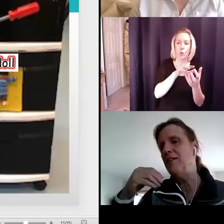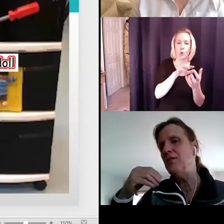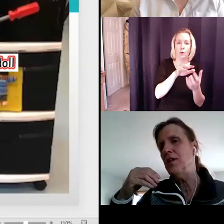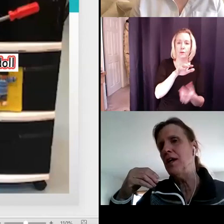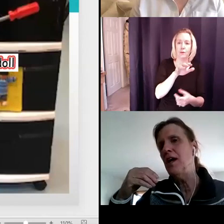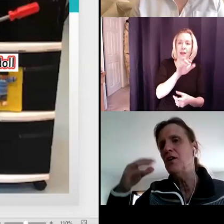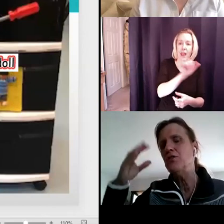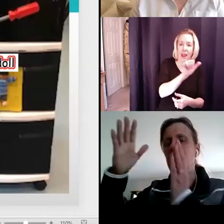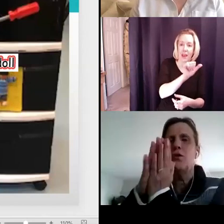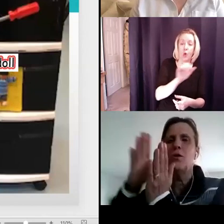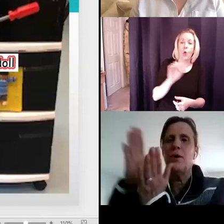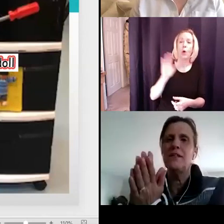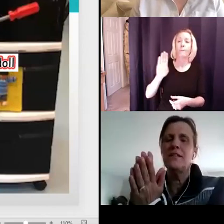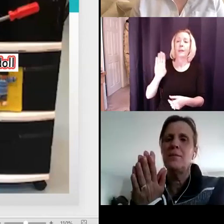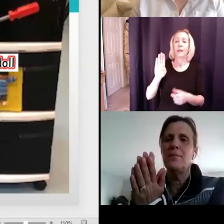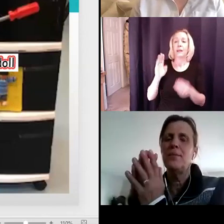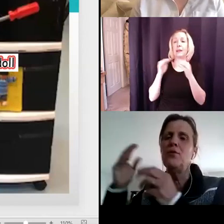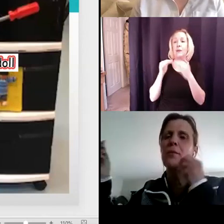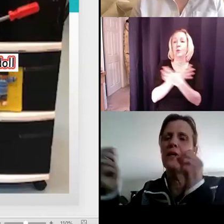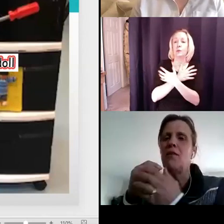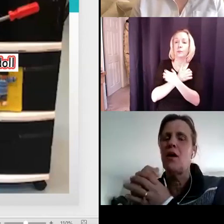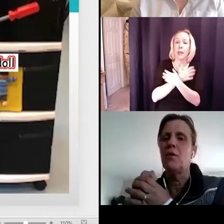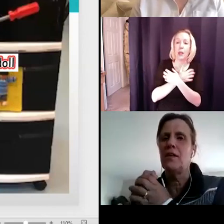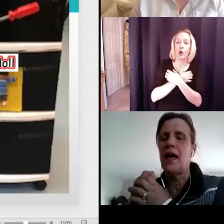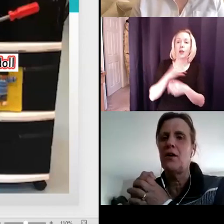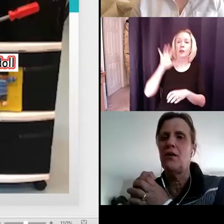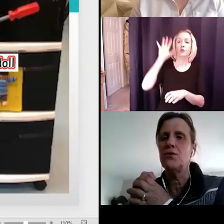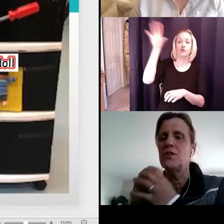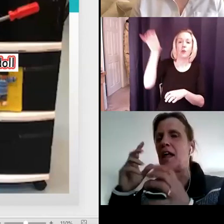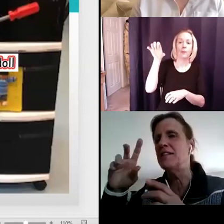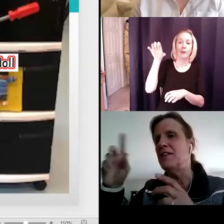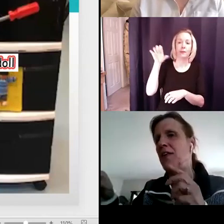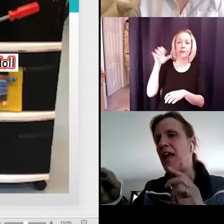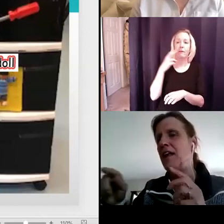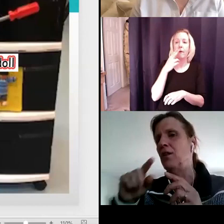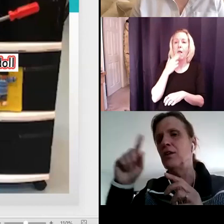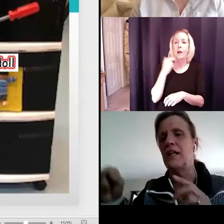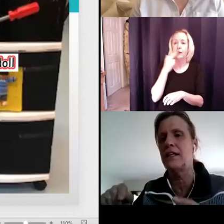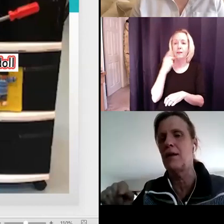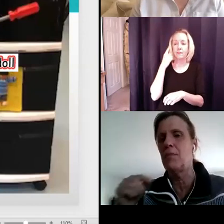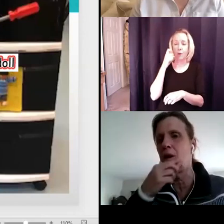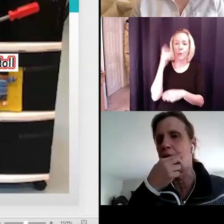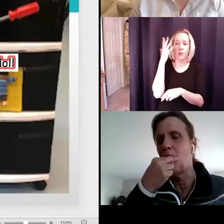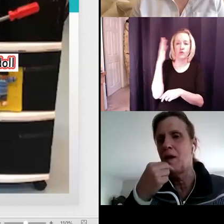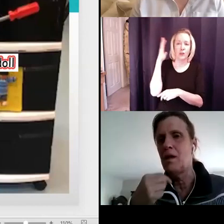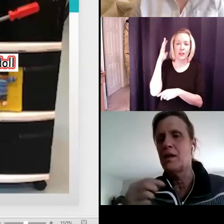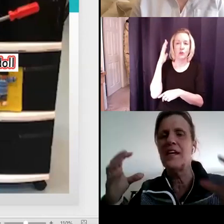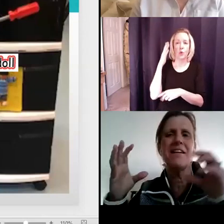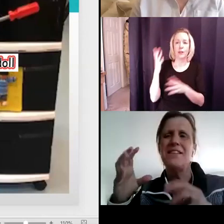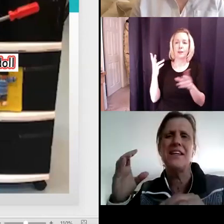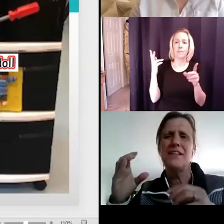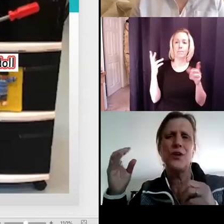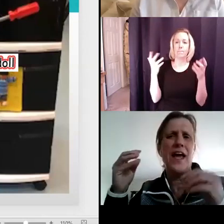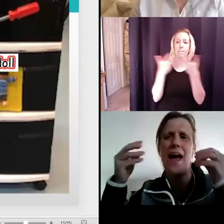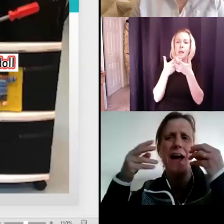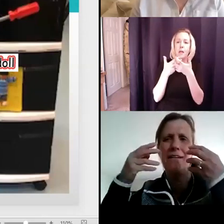out of the tree. So it incorporates the movement along with the letter. So it's not necessarily that it looks like something, because like